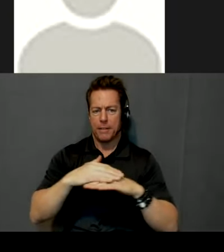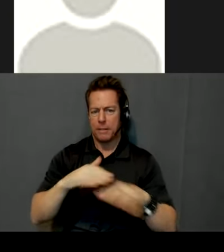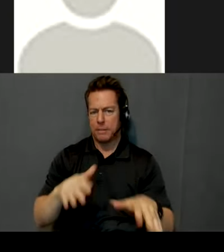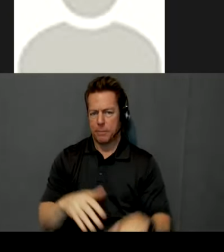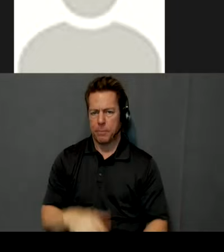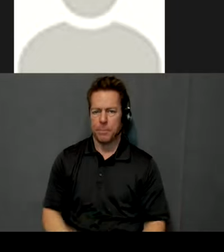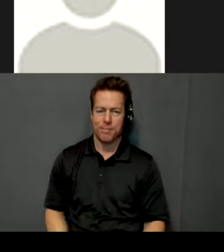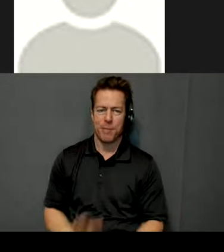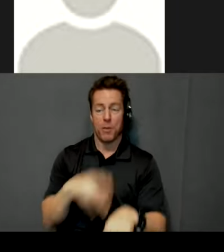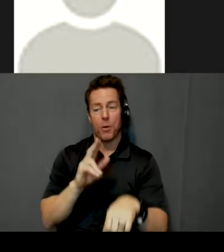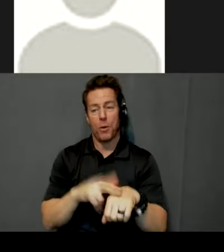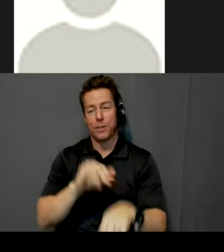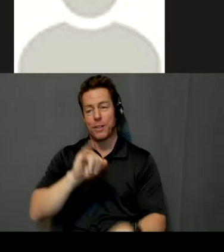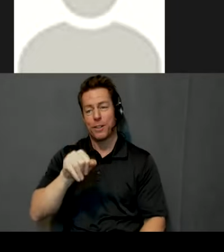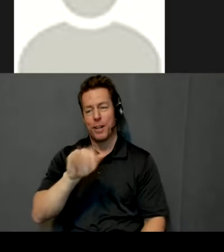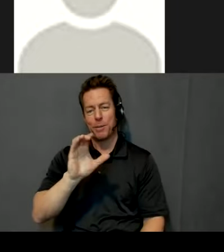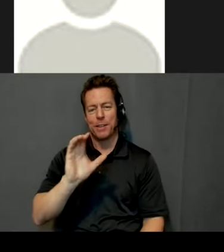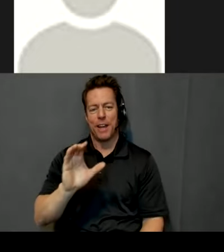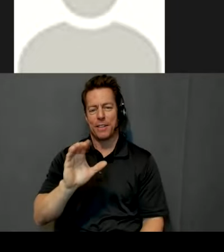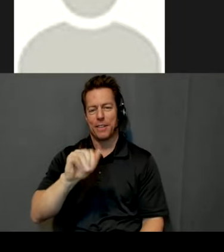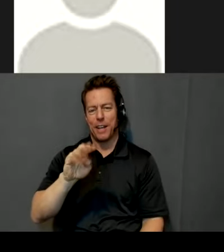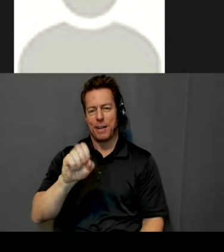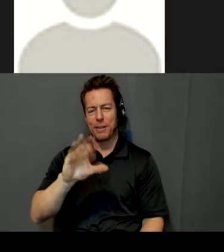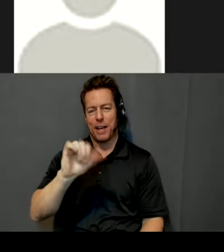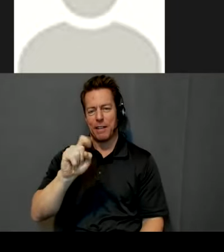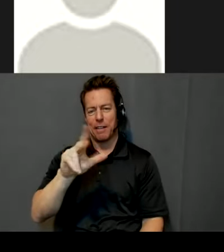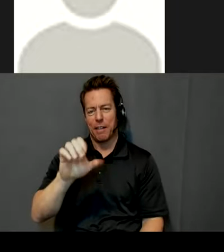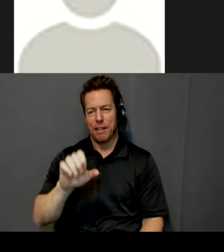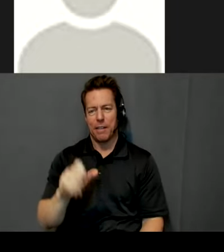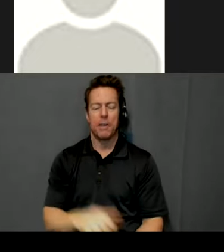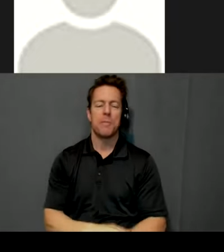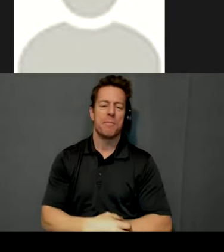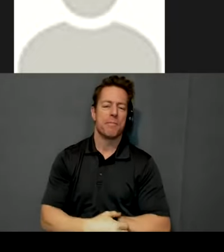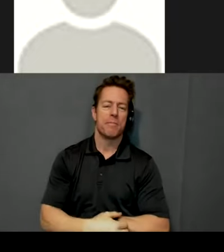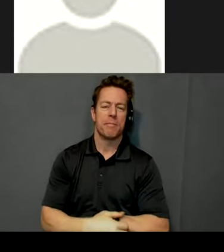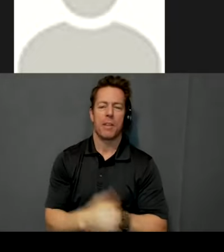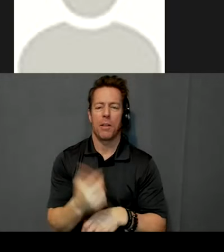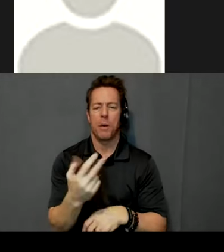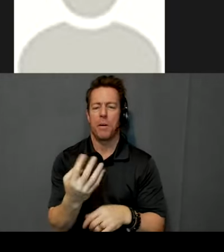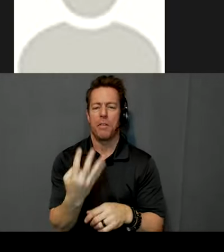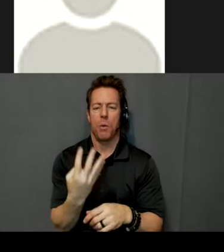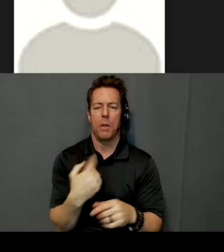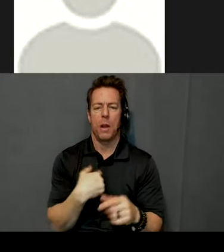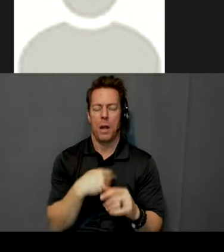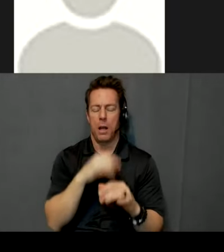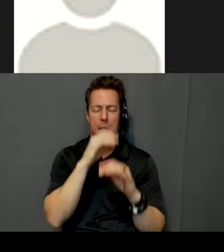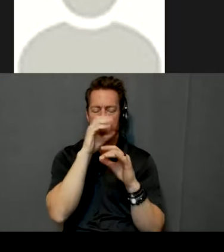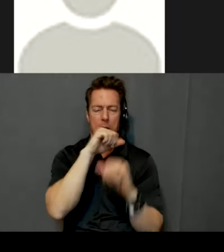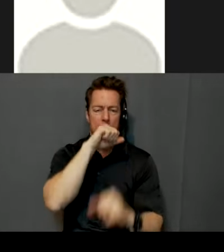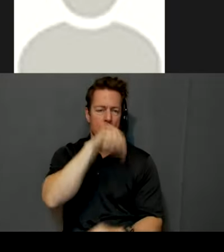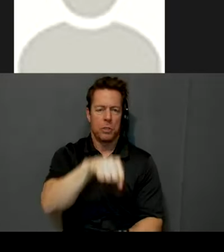And of course, James Castle. Here are 3 or 4 pieces that I really